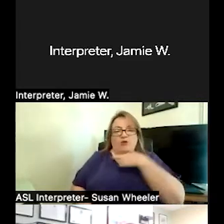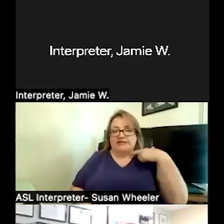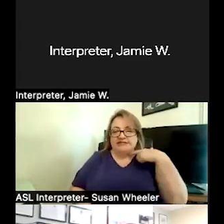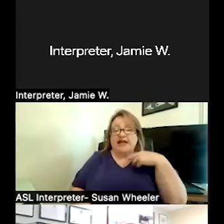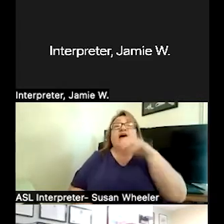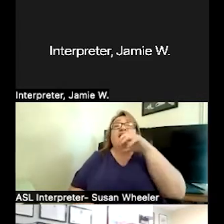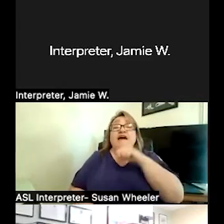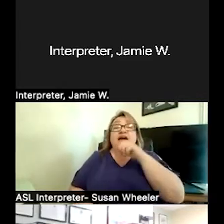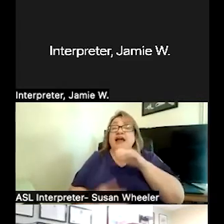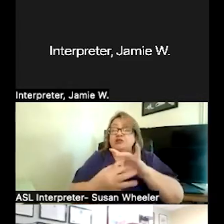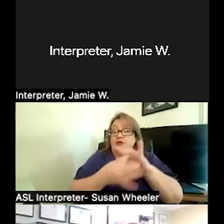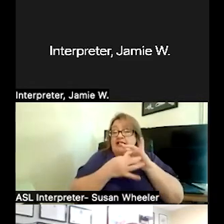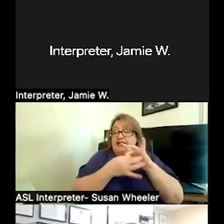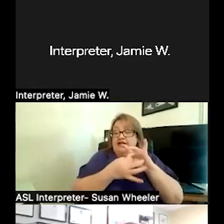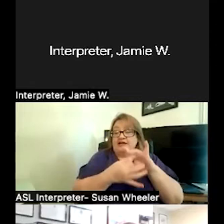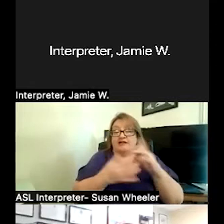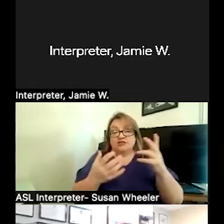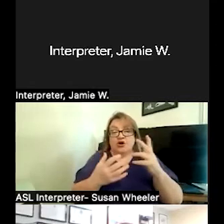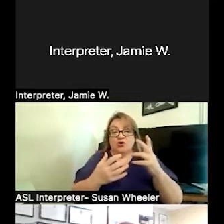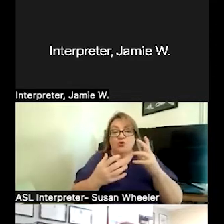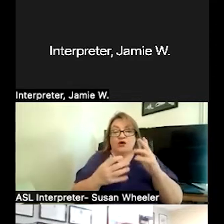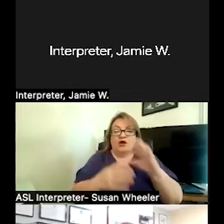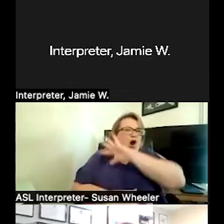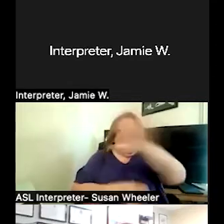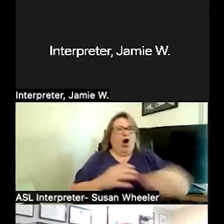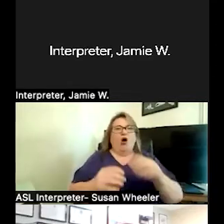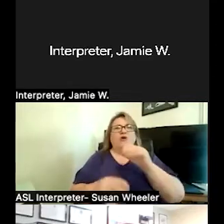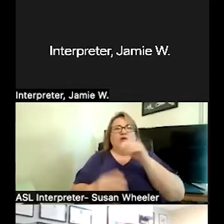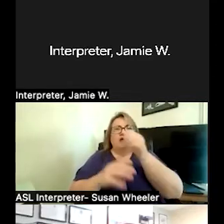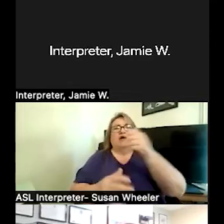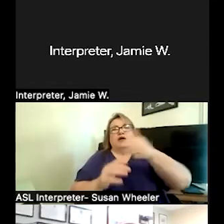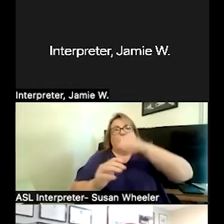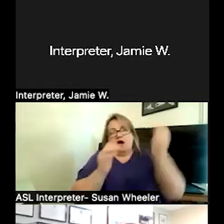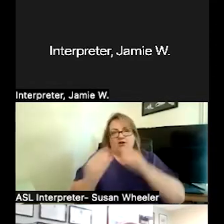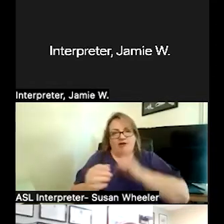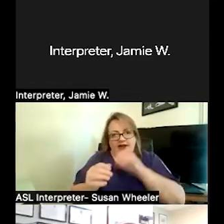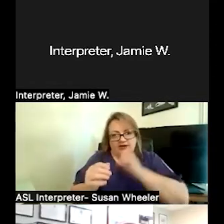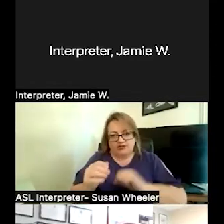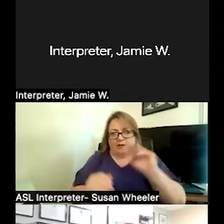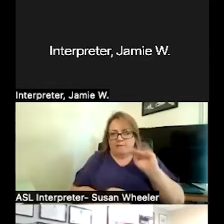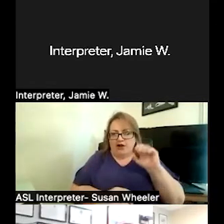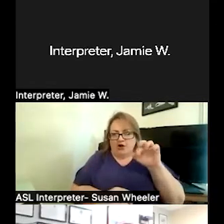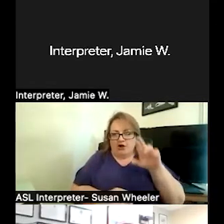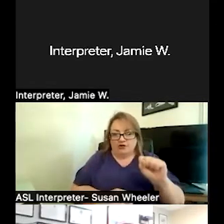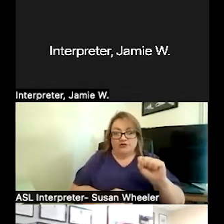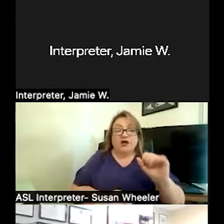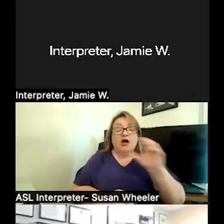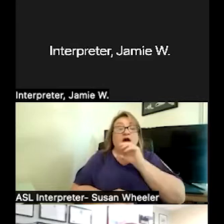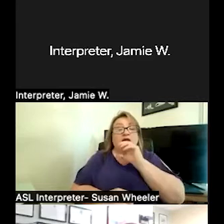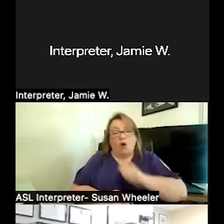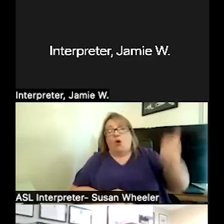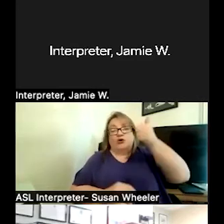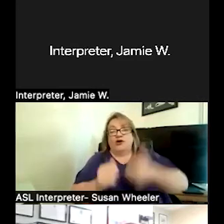and limitations, almost all minors and older adults, and cultural, racial, ethnic,